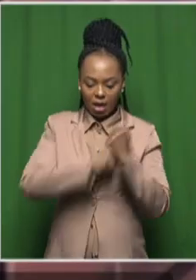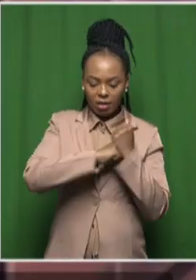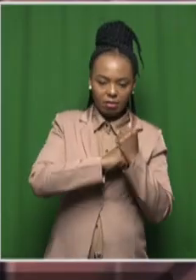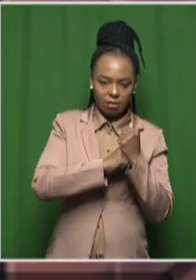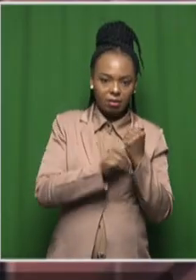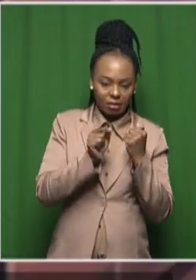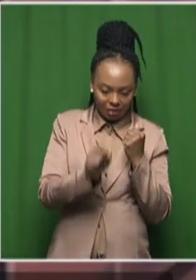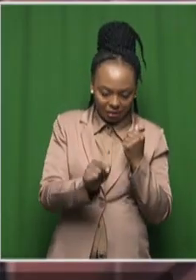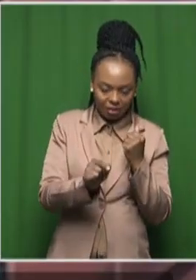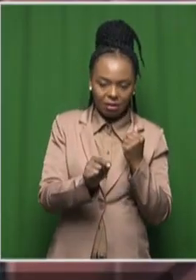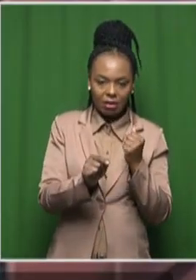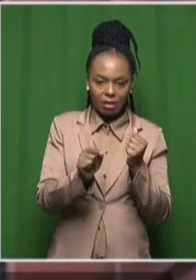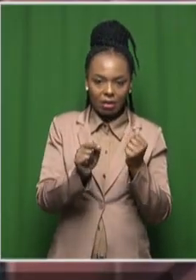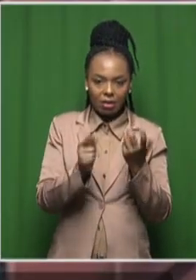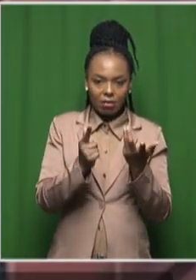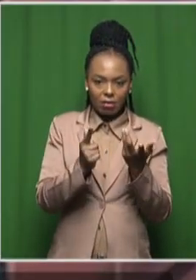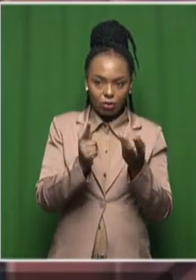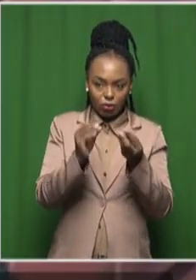can take